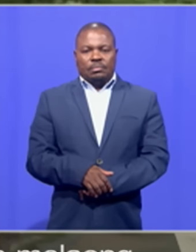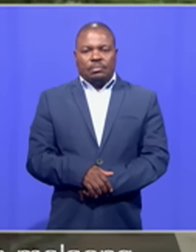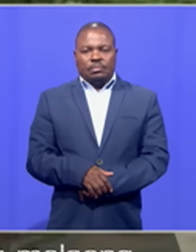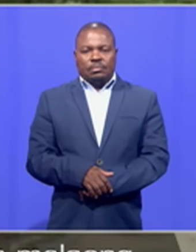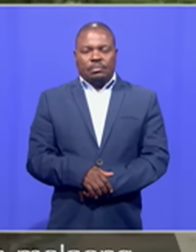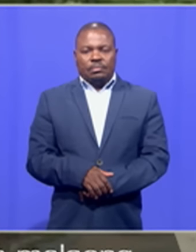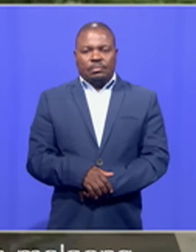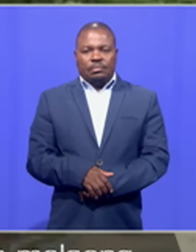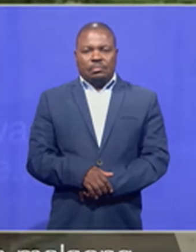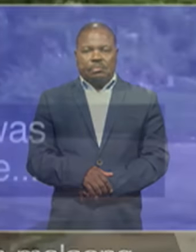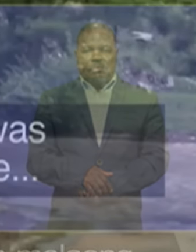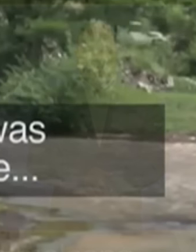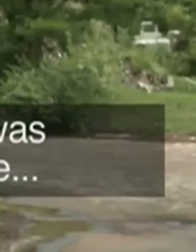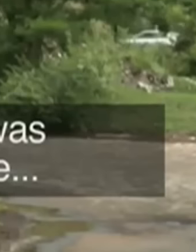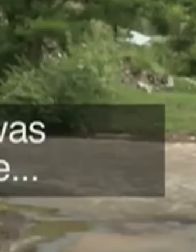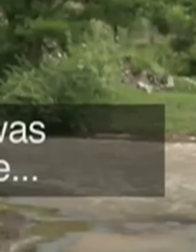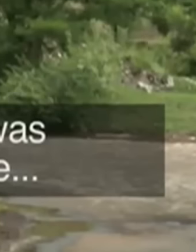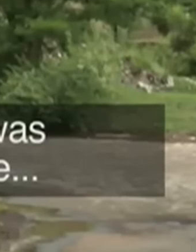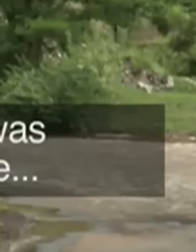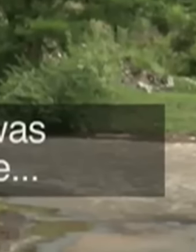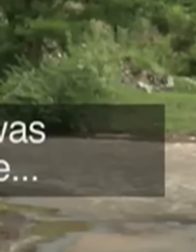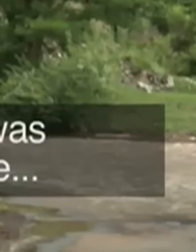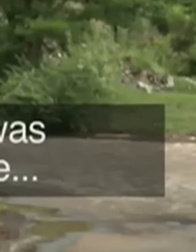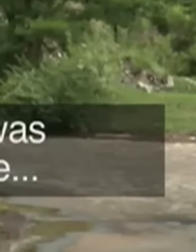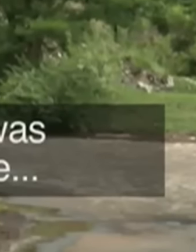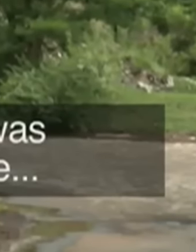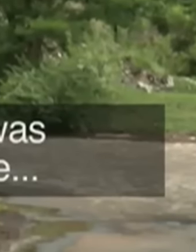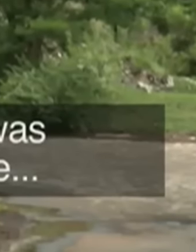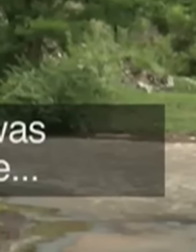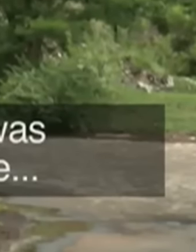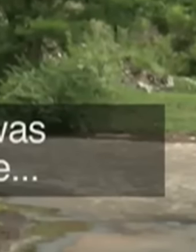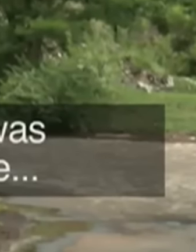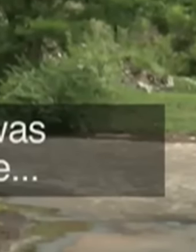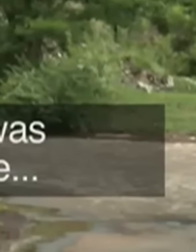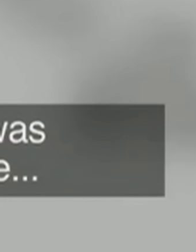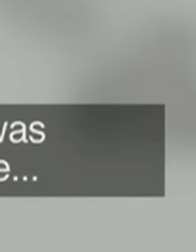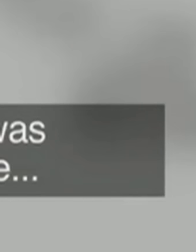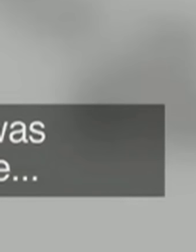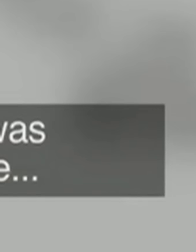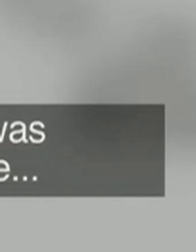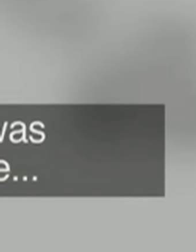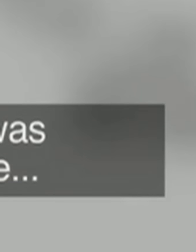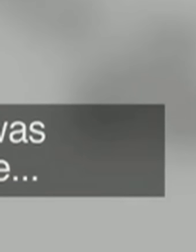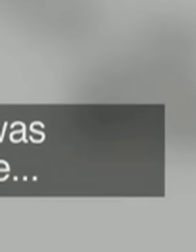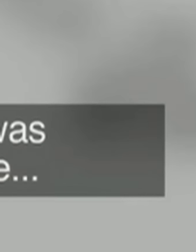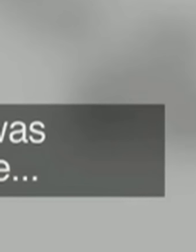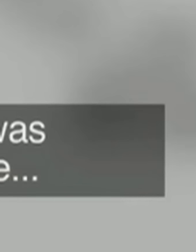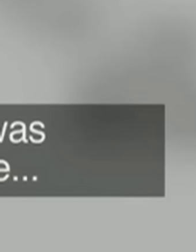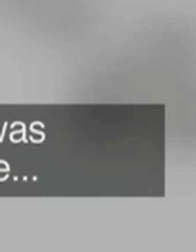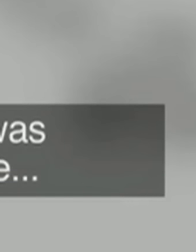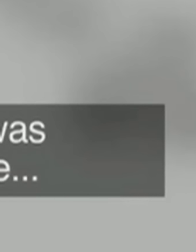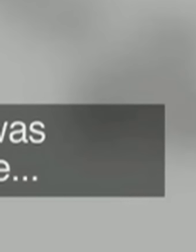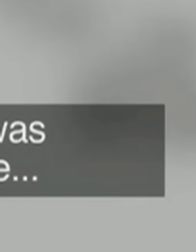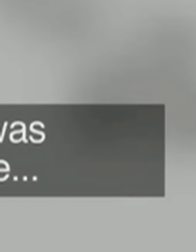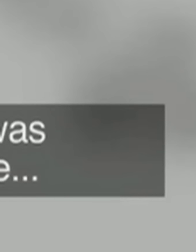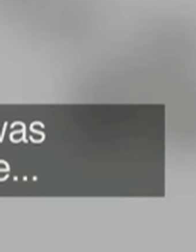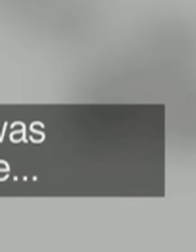waba development even let's say la bekune imadi before and then manje but before